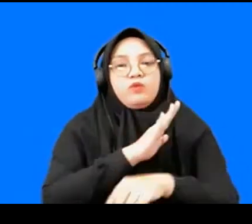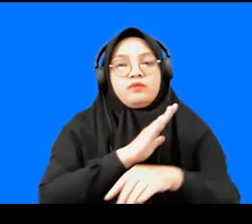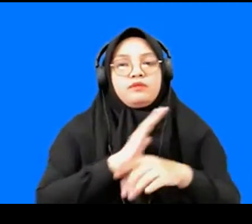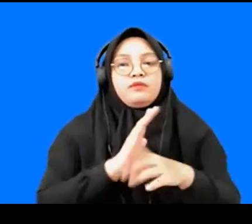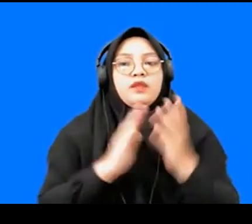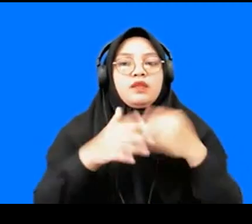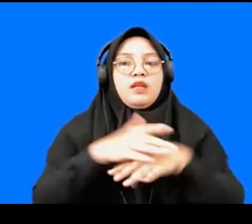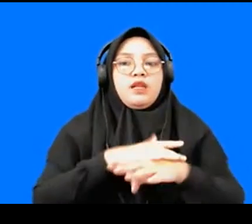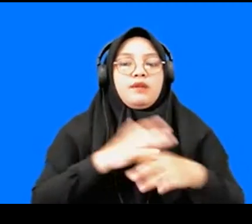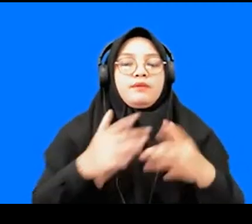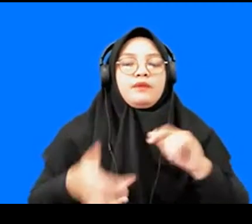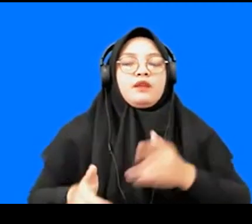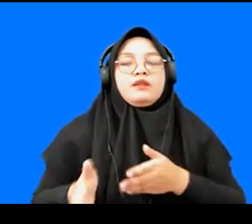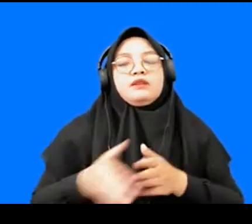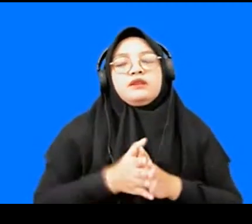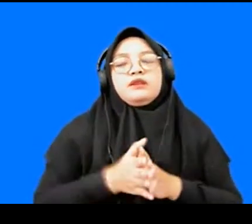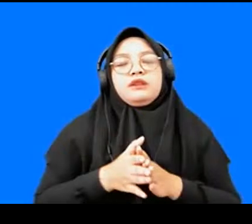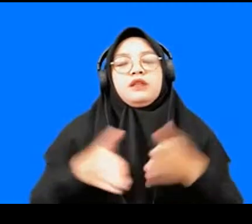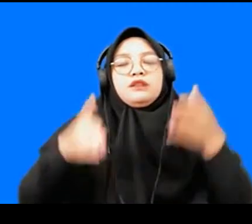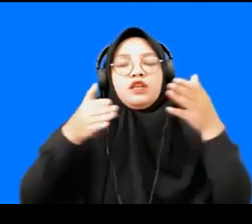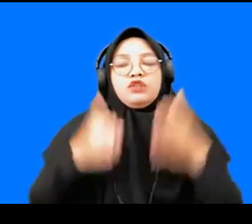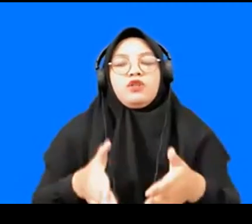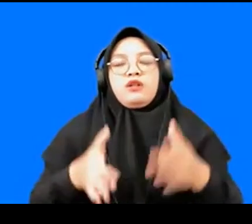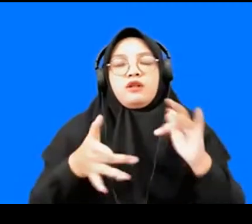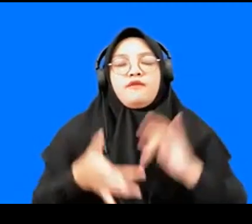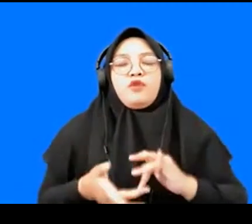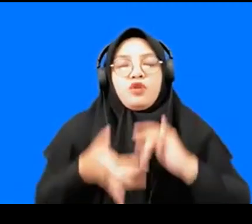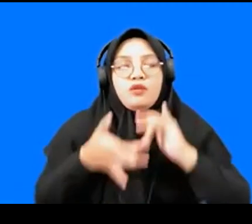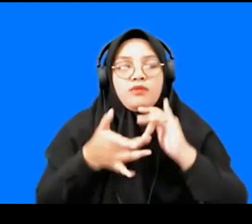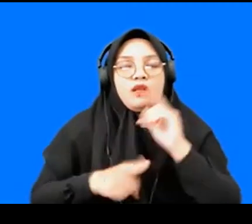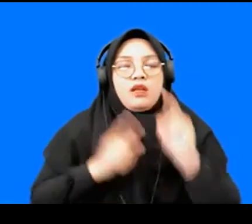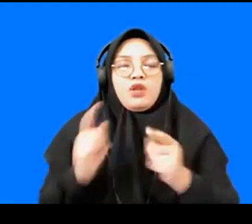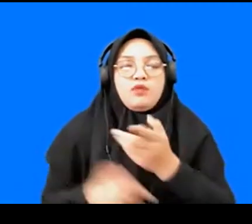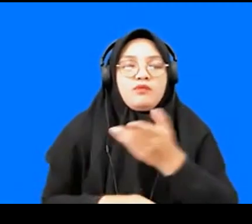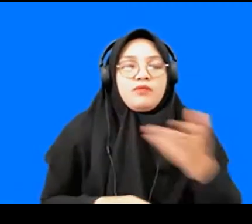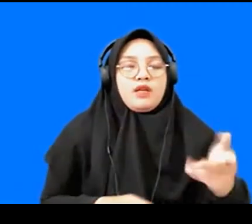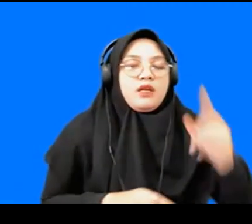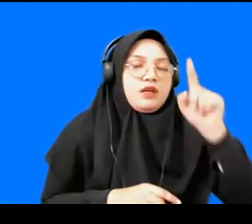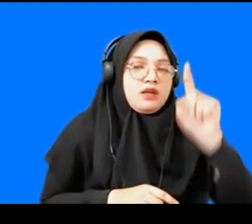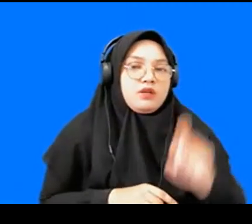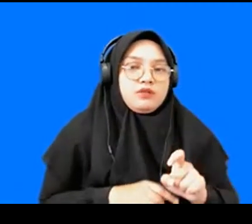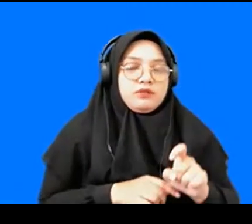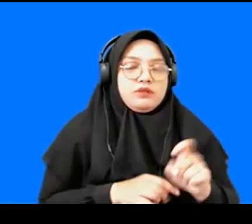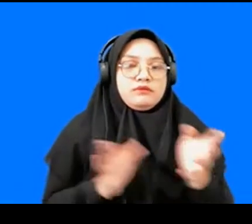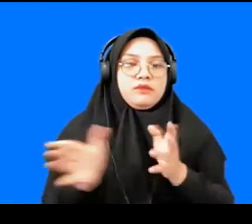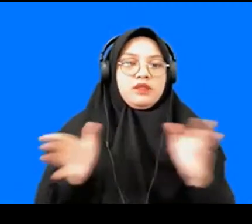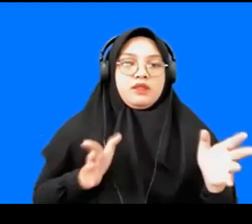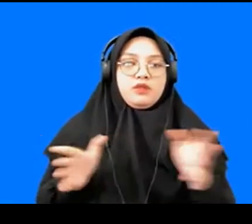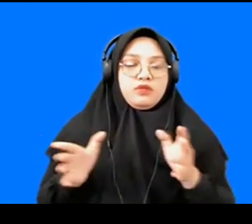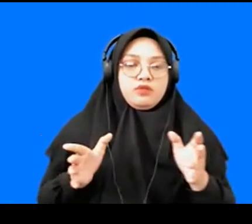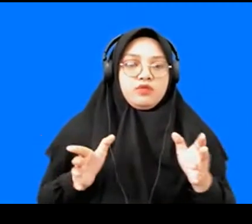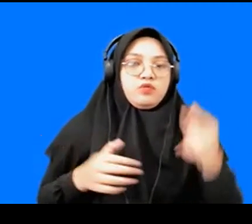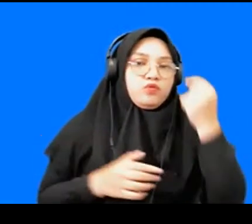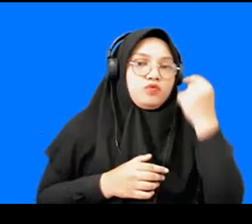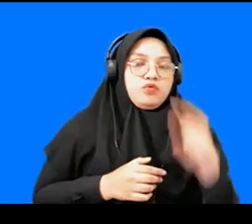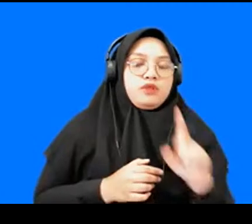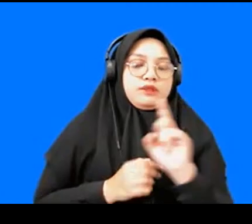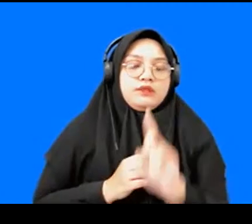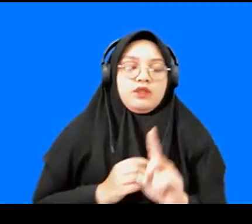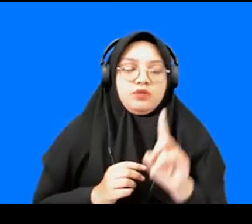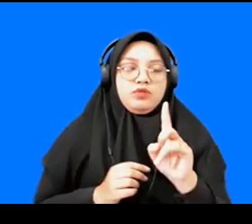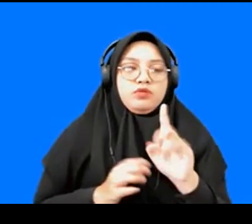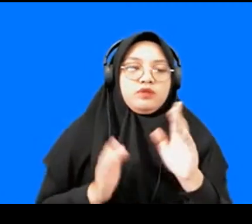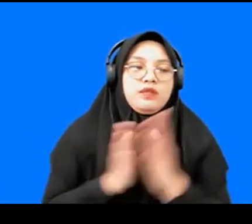that they have had to stay home more to take care of things at home or for other reasons. Another thing is that